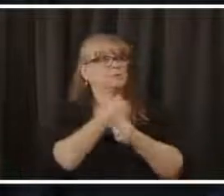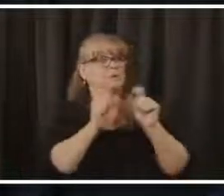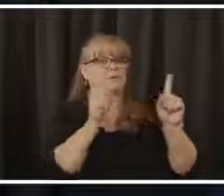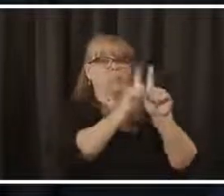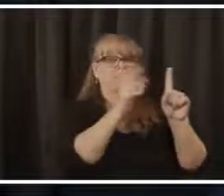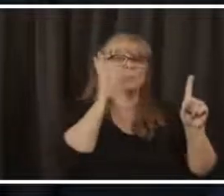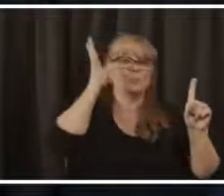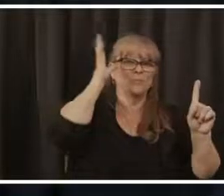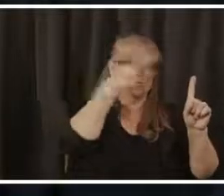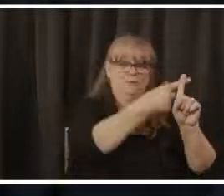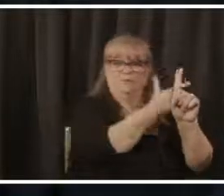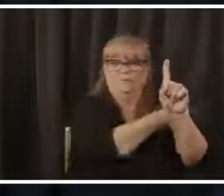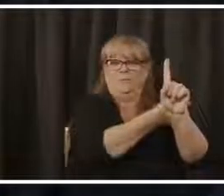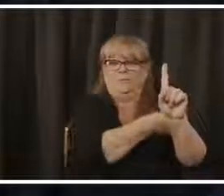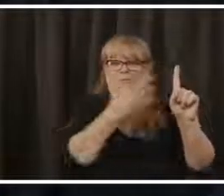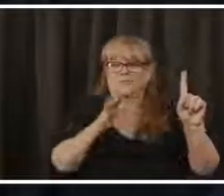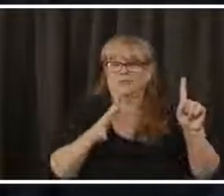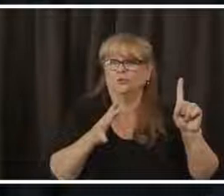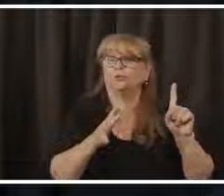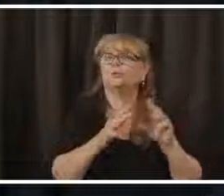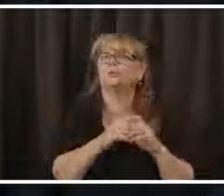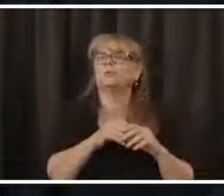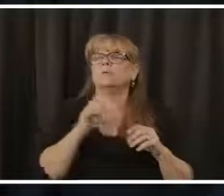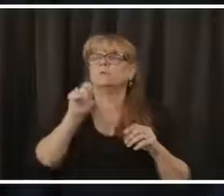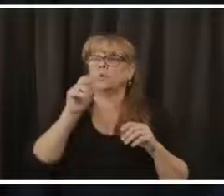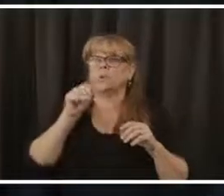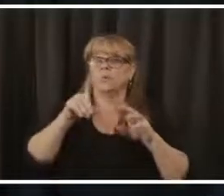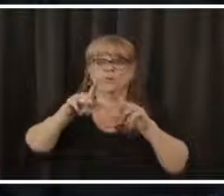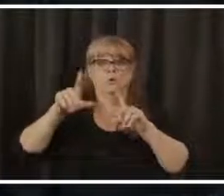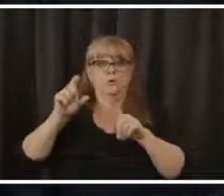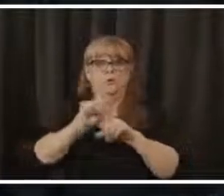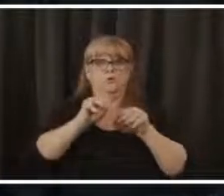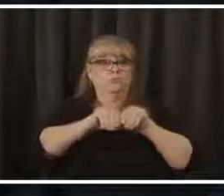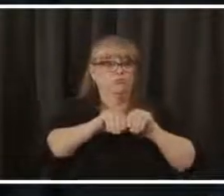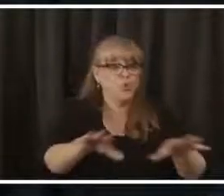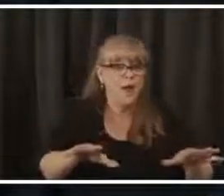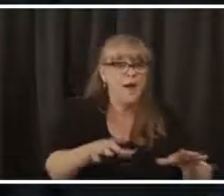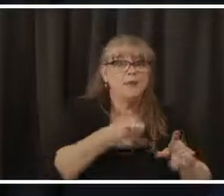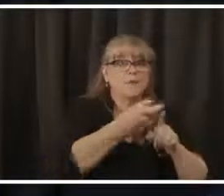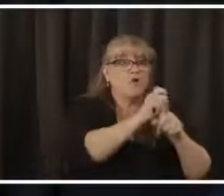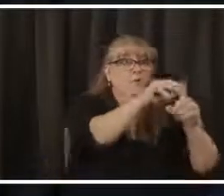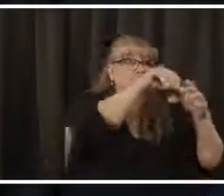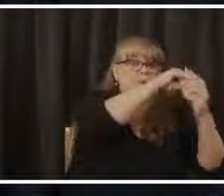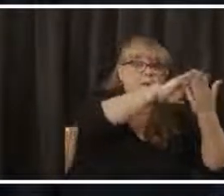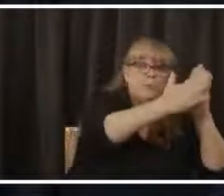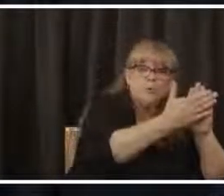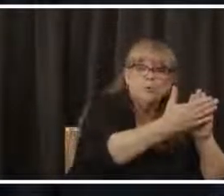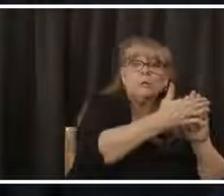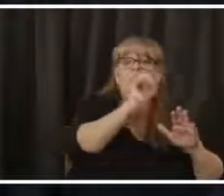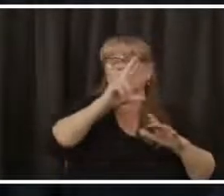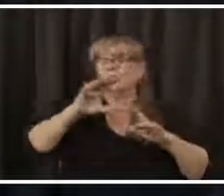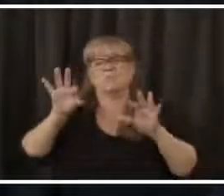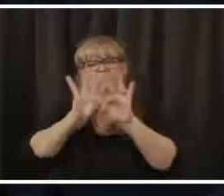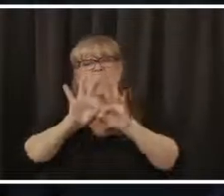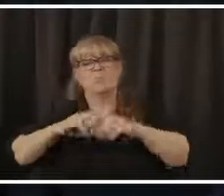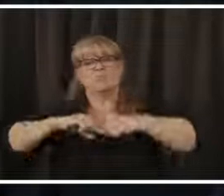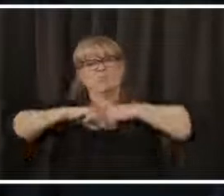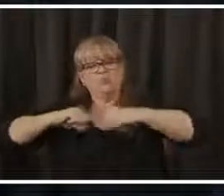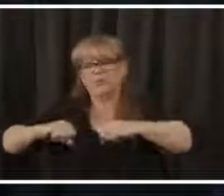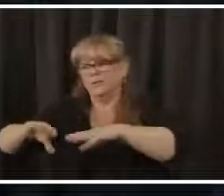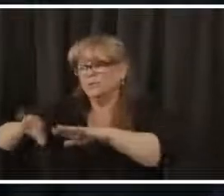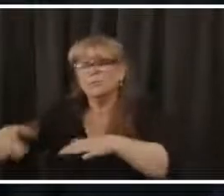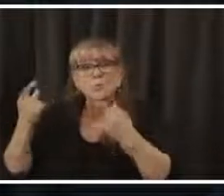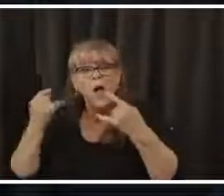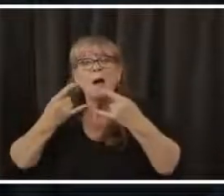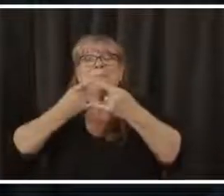each, but we do know that again, with the precautions that schools take, with the mask wearing, with the quarantine requirements, they